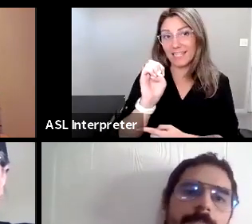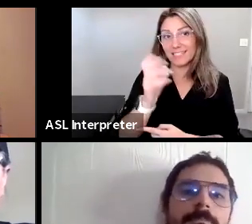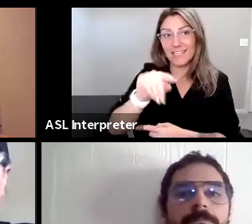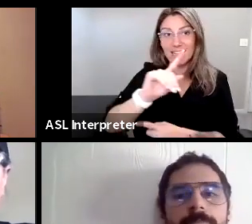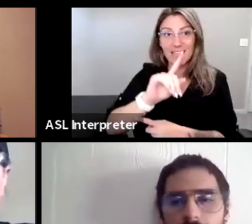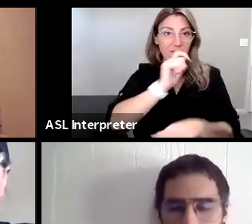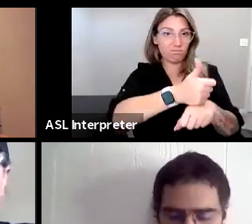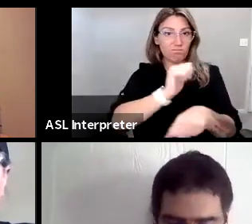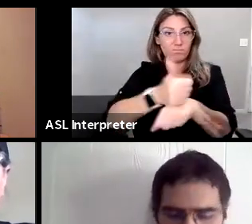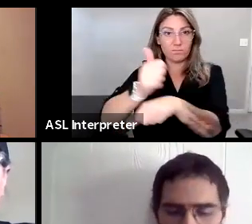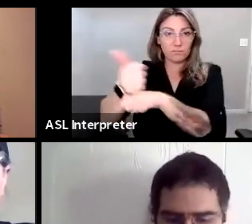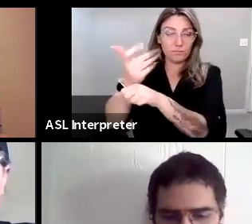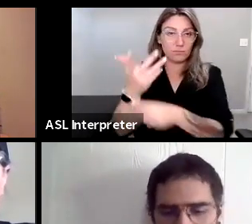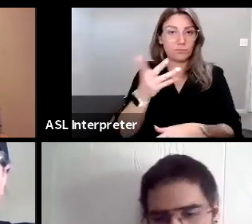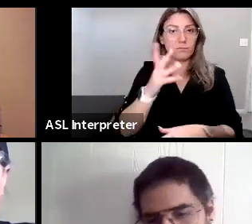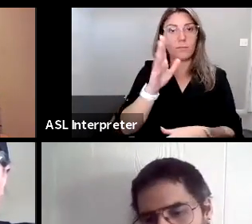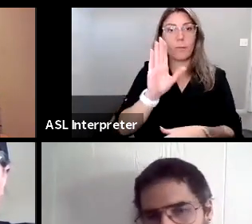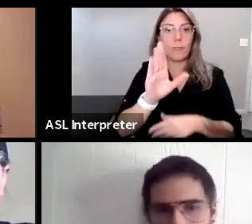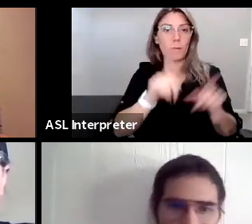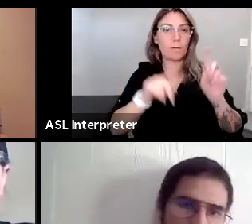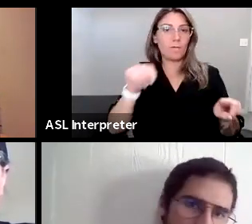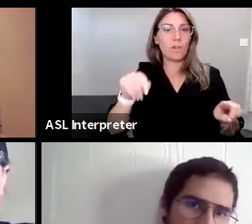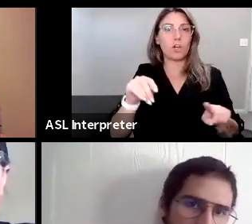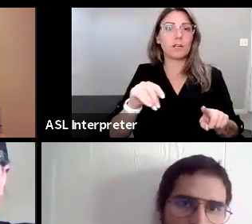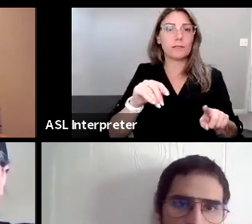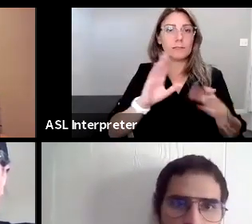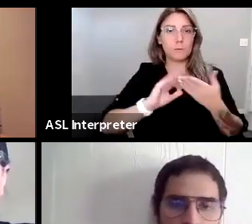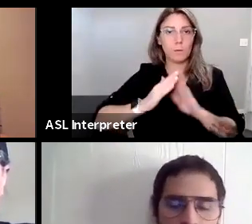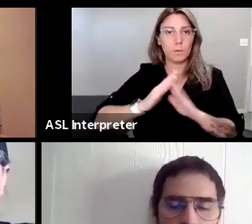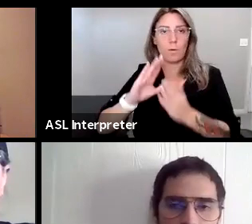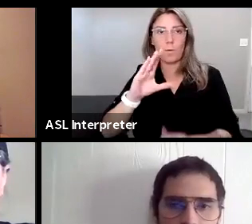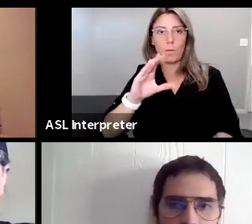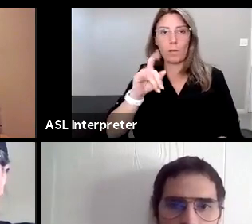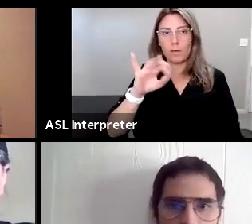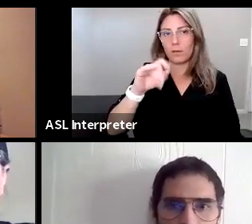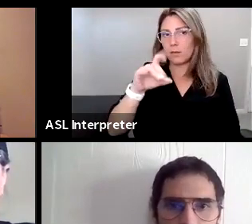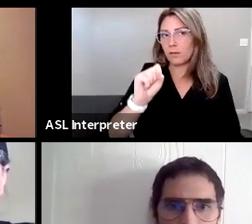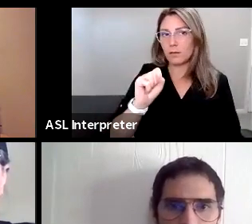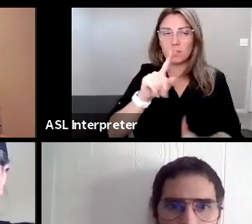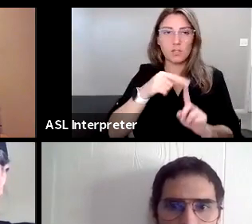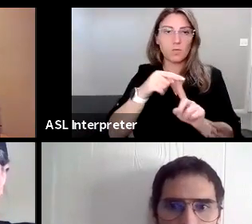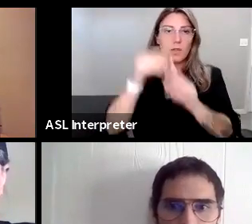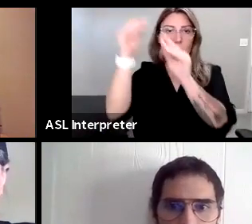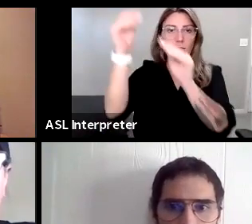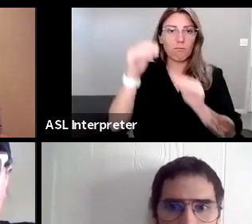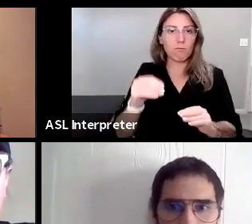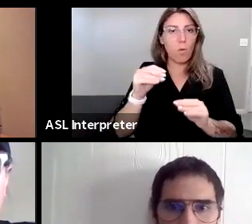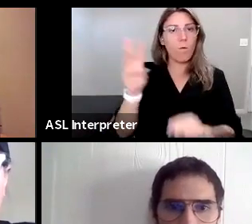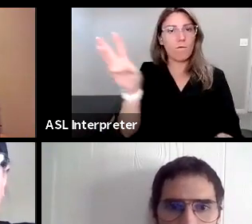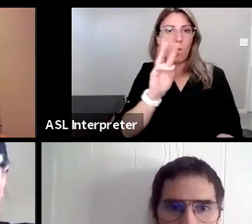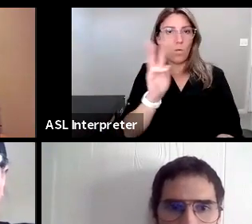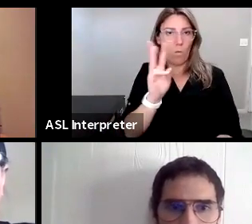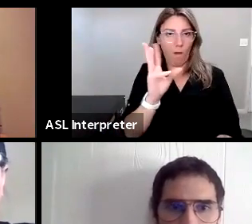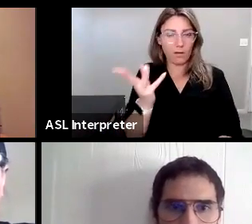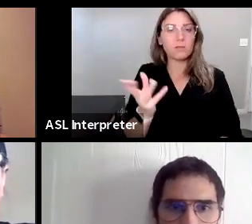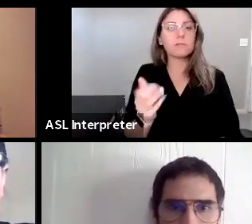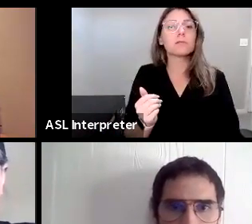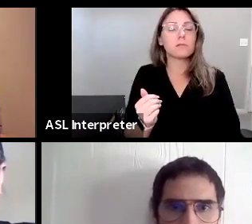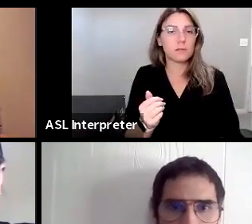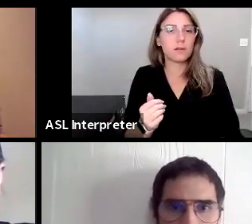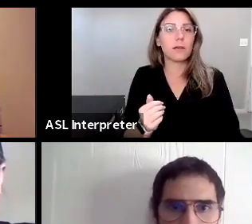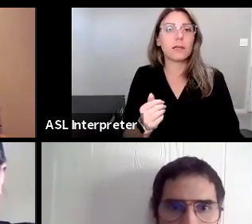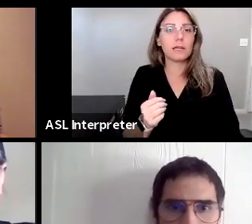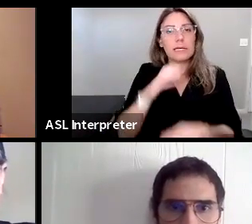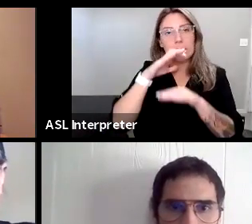implemented in their various colonies as they came to the Western Hemisphere. And the English were